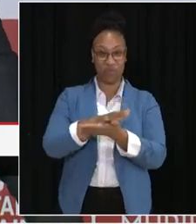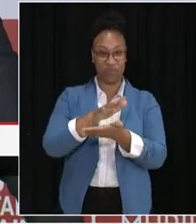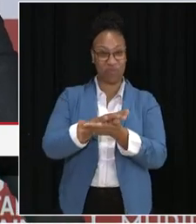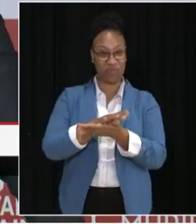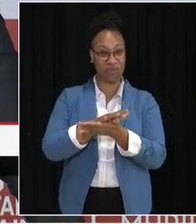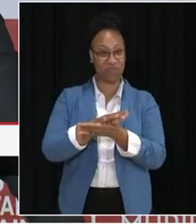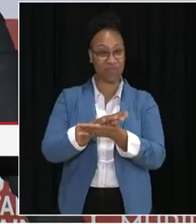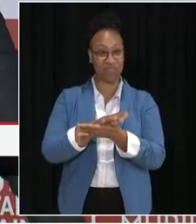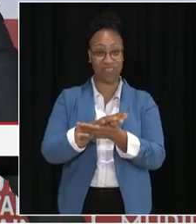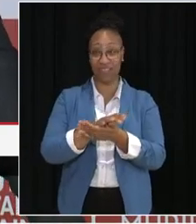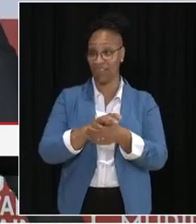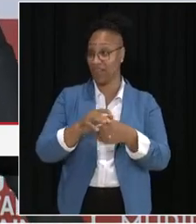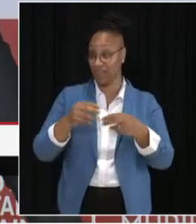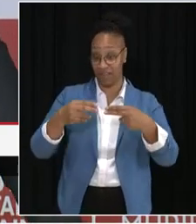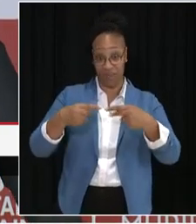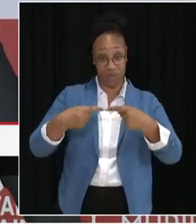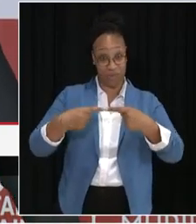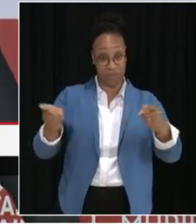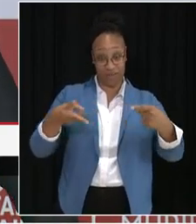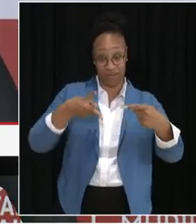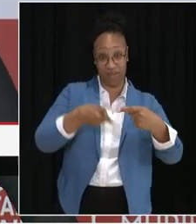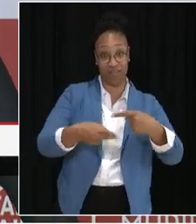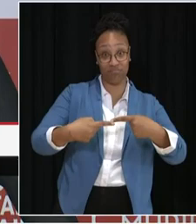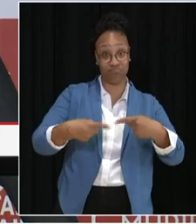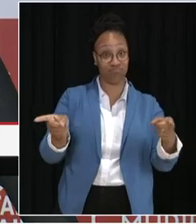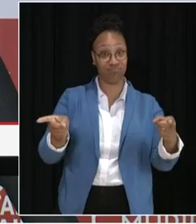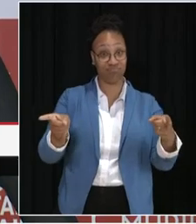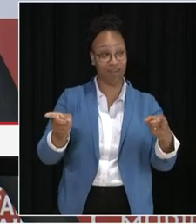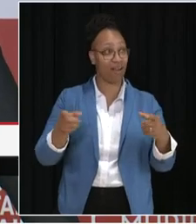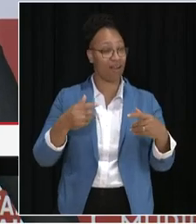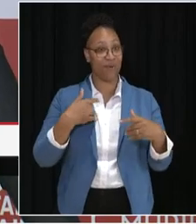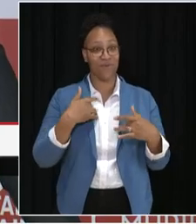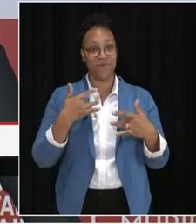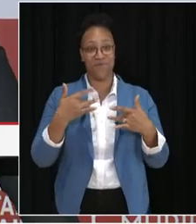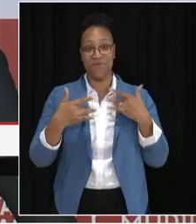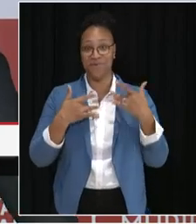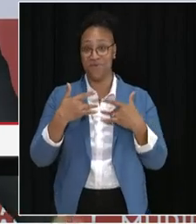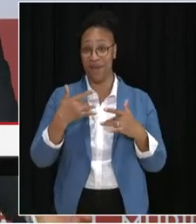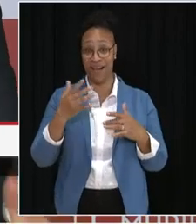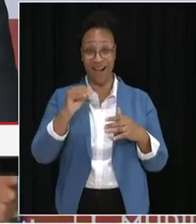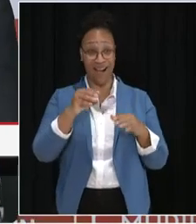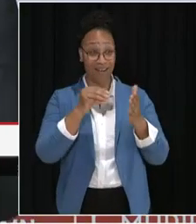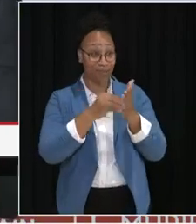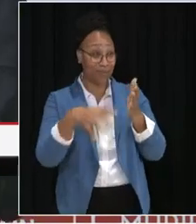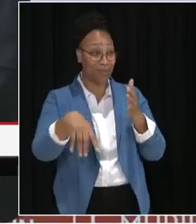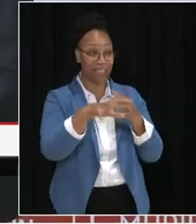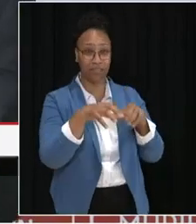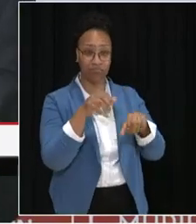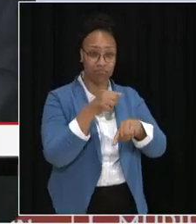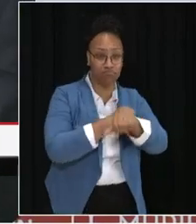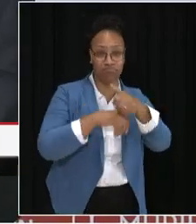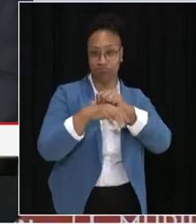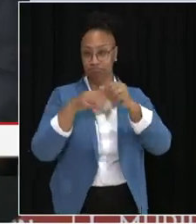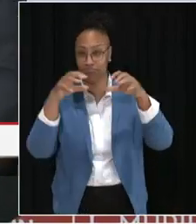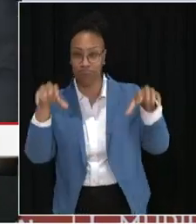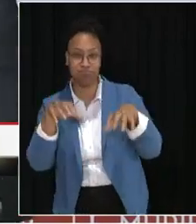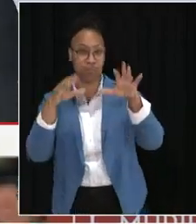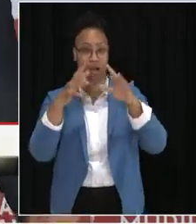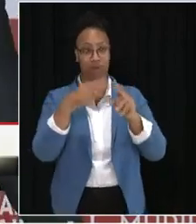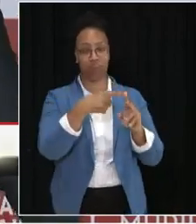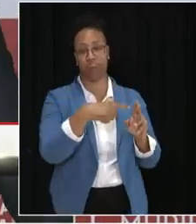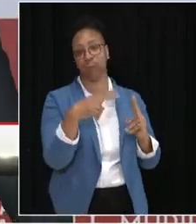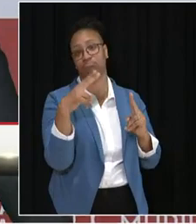give our students a best-in-class learning environment. And so really grateful to be here and to share this moment with